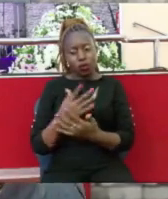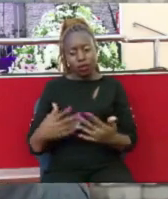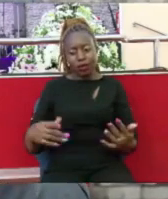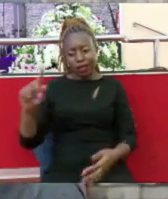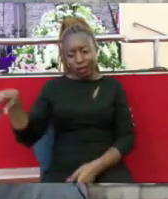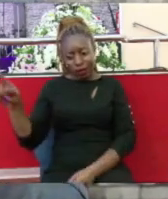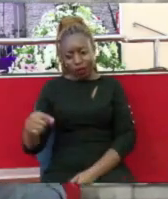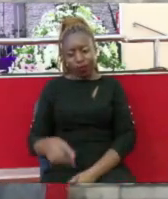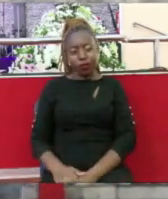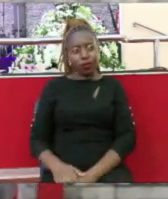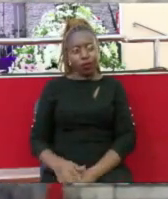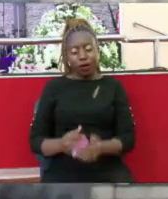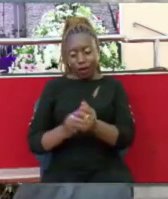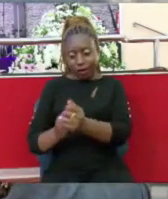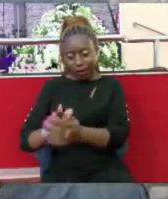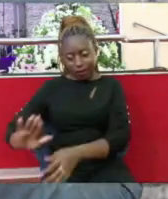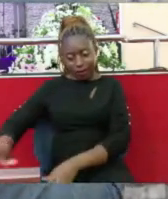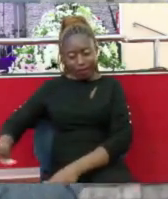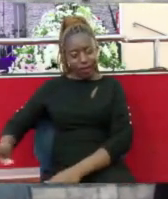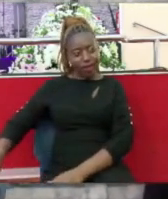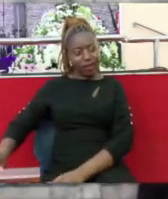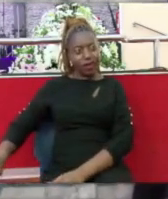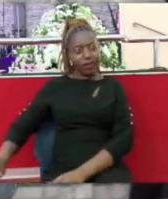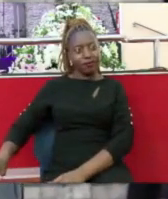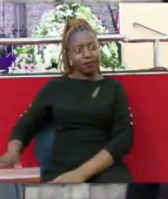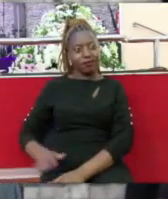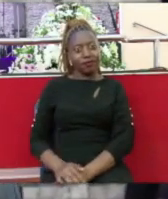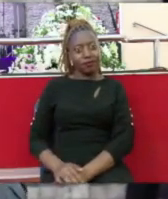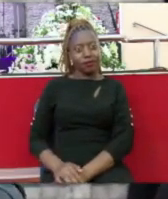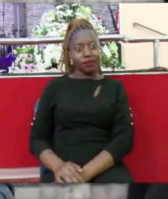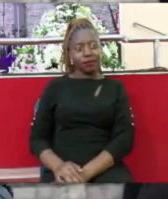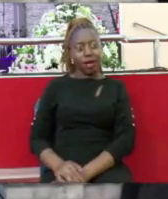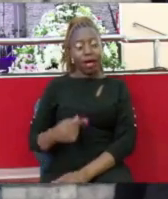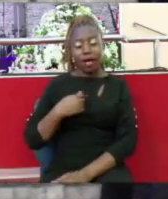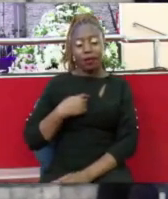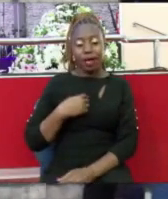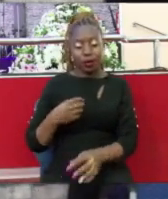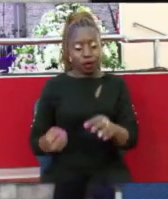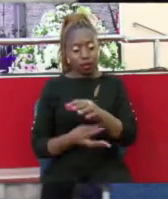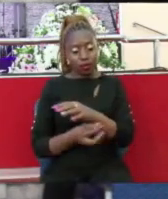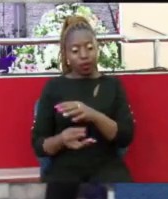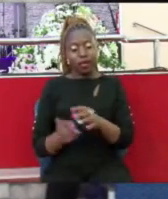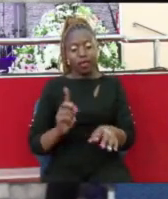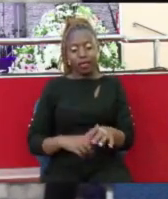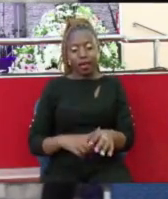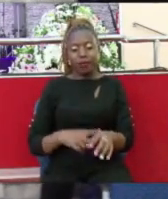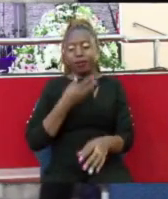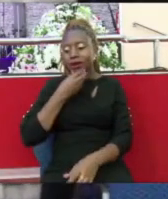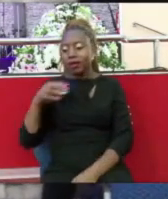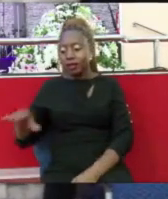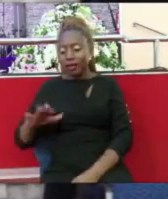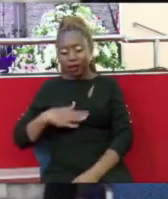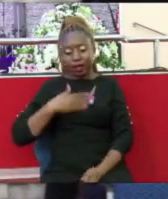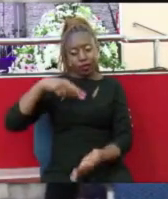aside. Mweke kado. And I was standing out when my son is called Shalom. When Shalom was standing there. Nikawa namwambia vile mtoto wangu akiwa hapa. So that he may hear what I'm